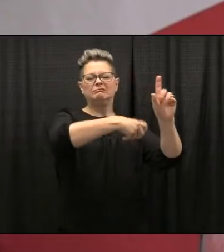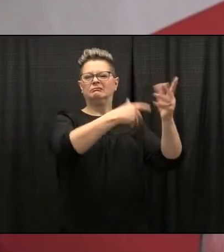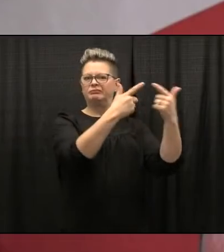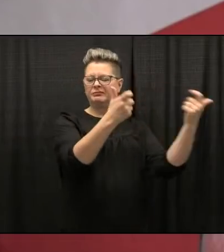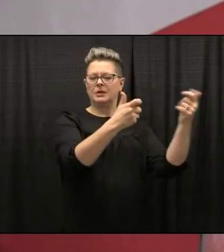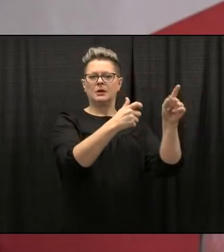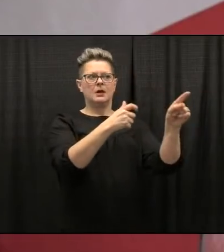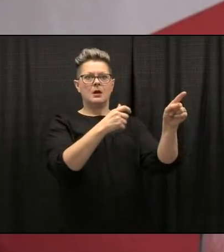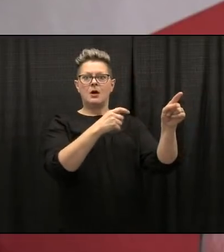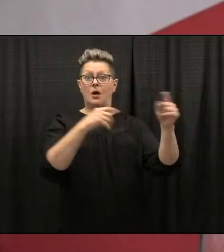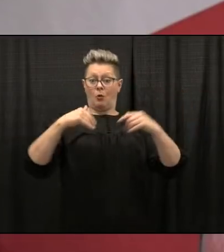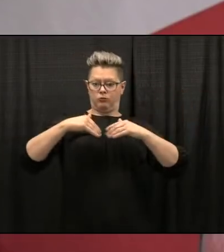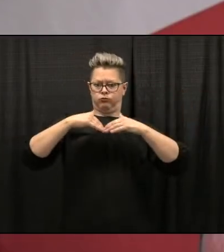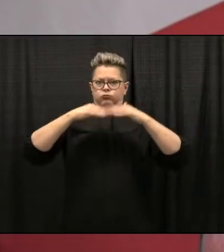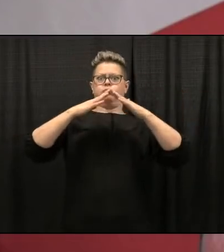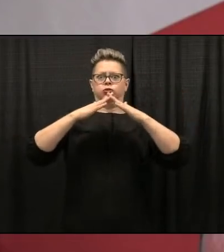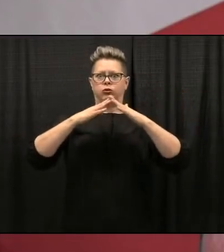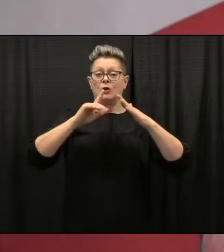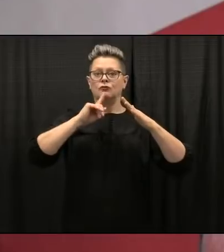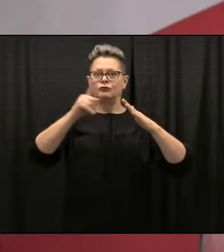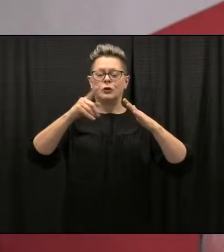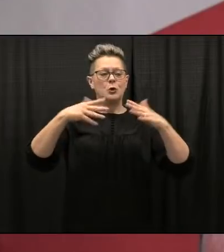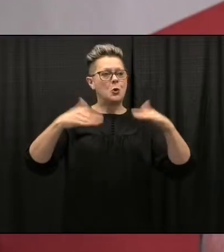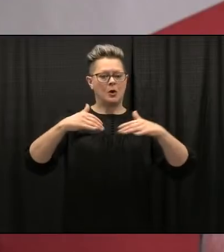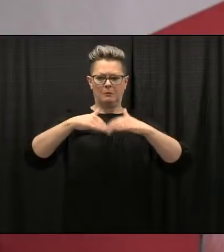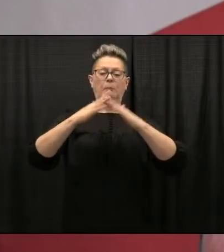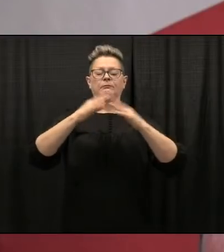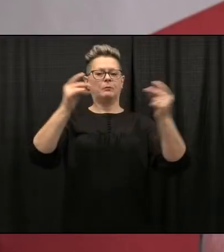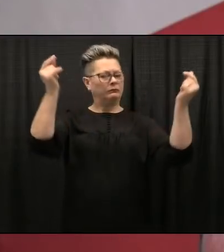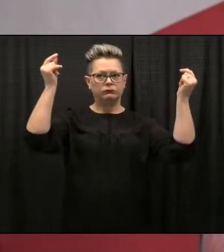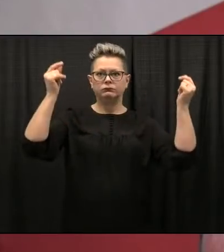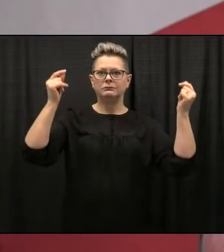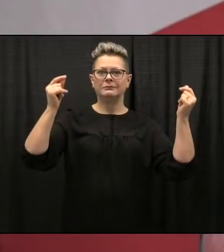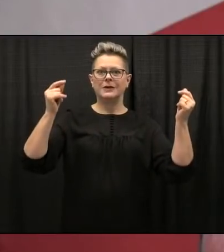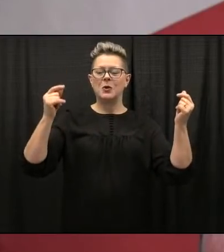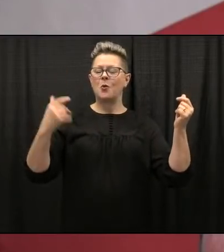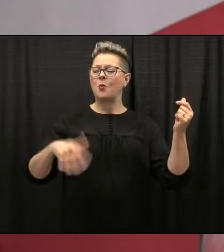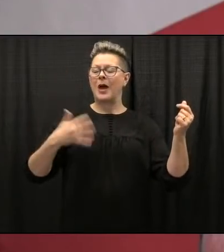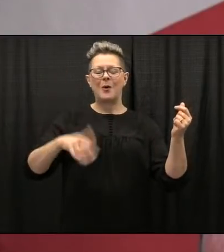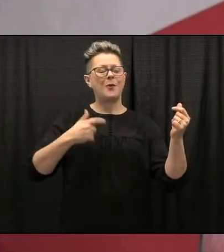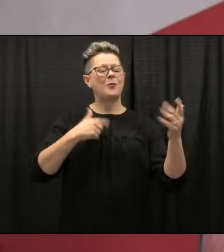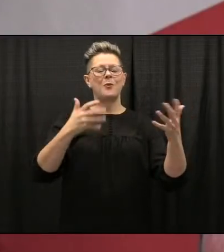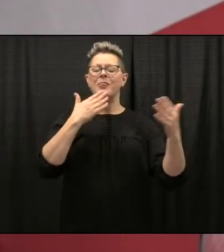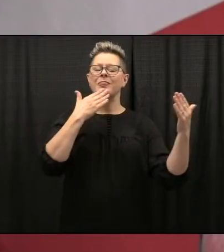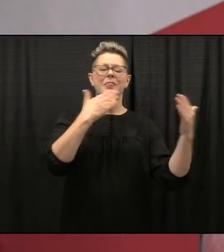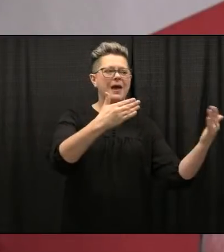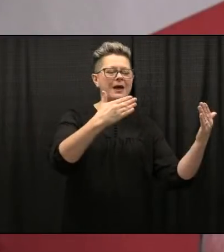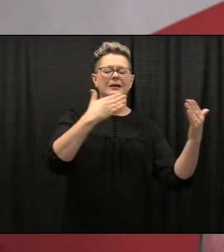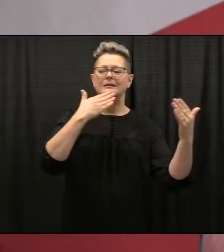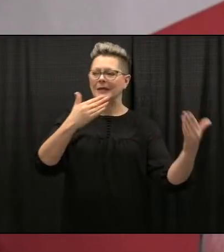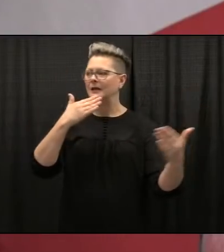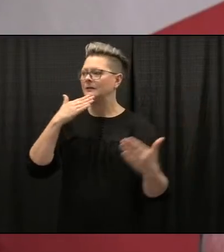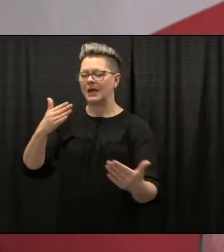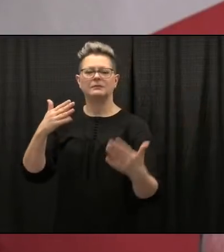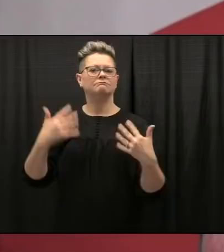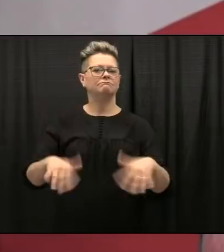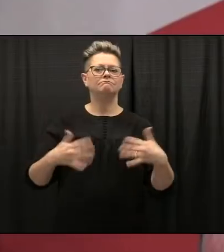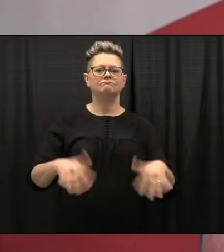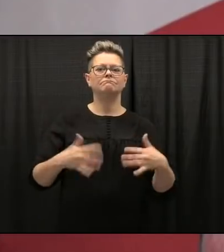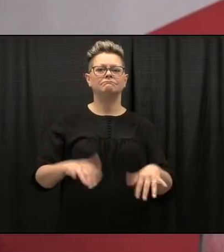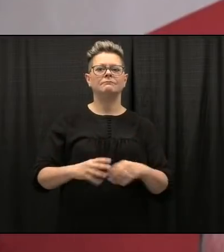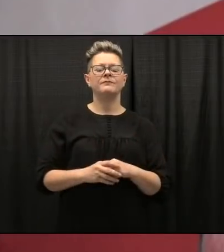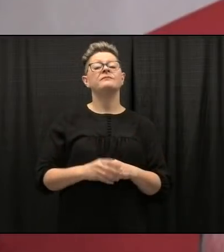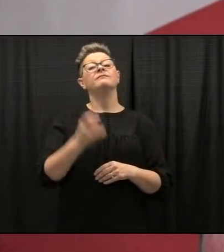time is actually stunningly short. And I'd like to thank them for that. In terms of the